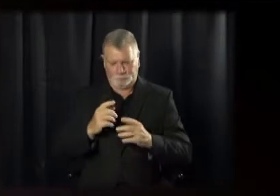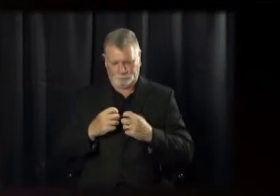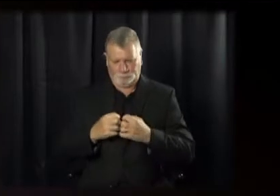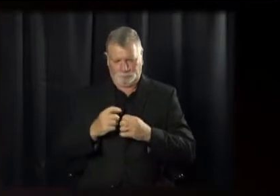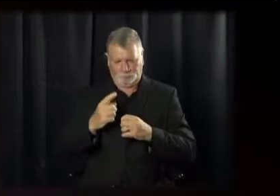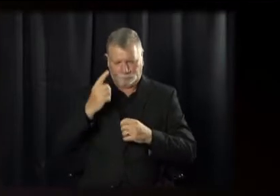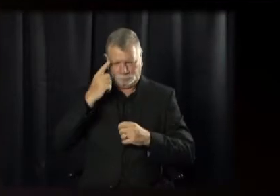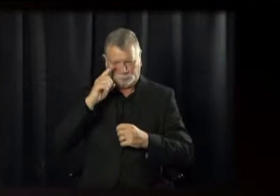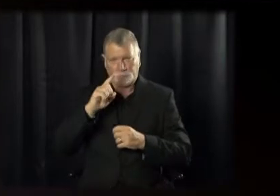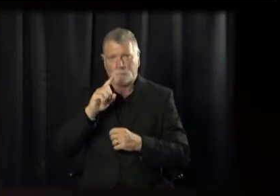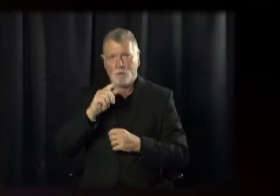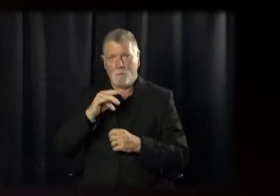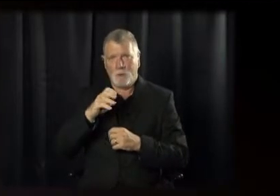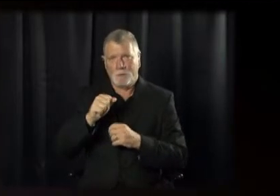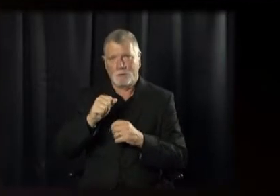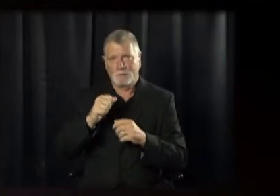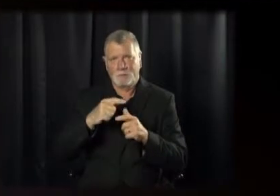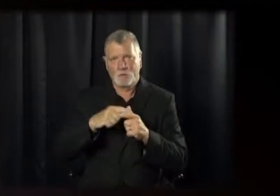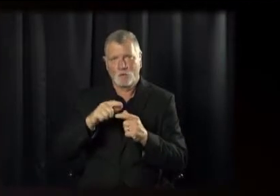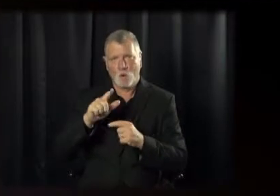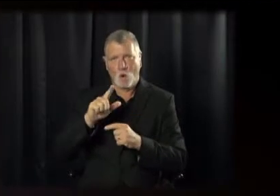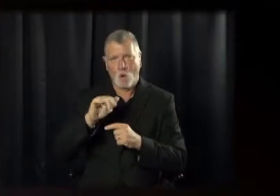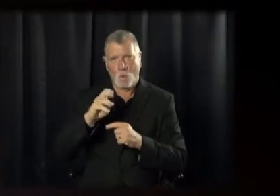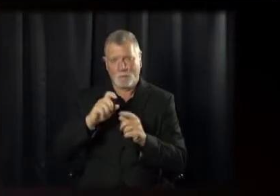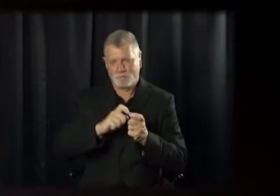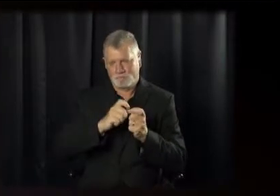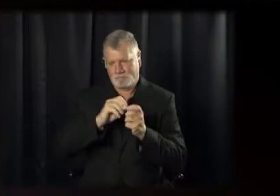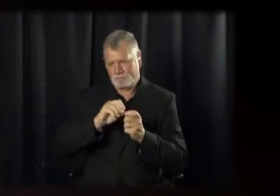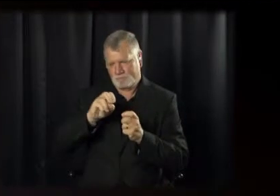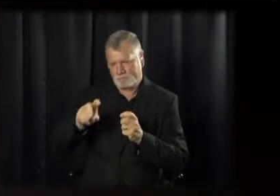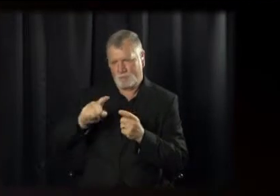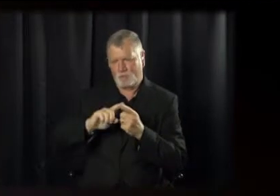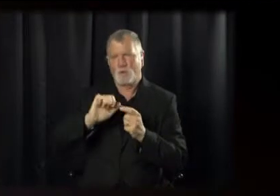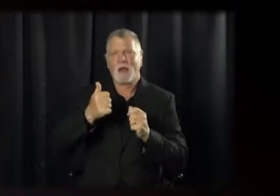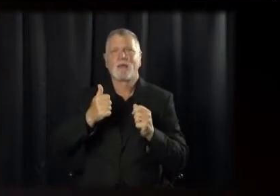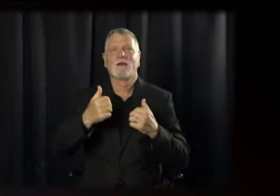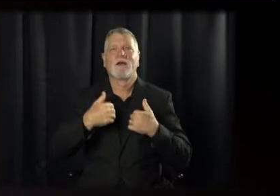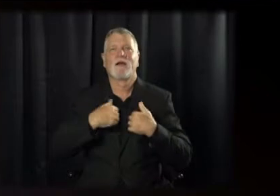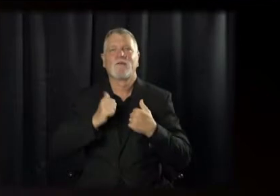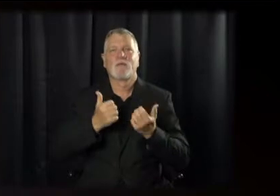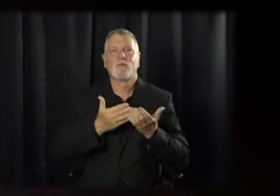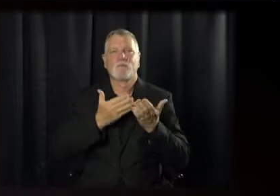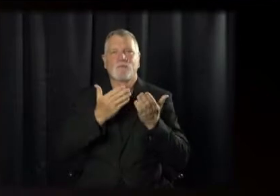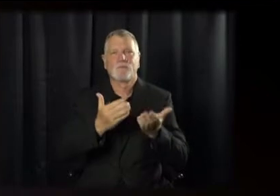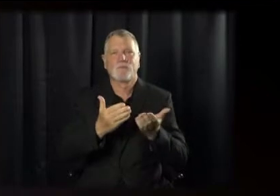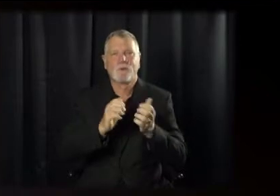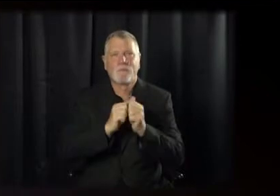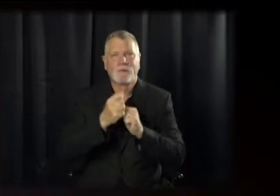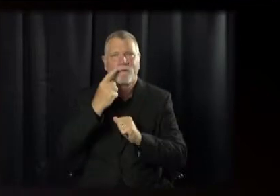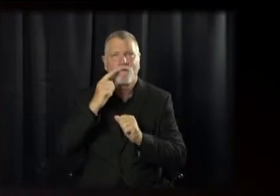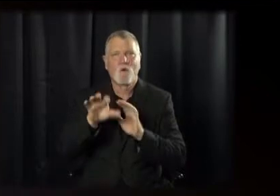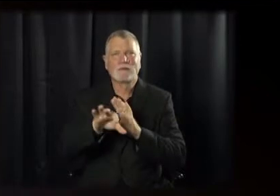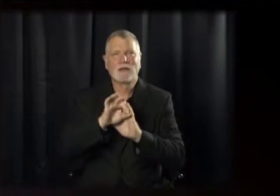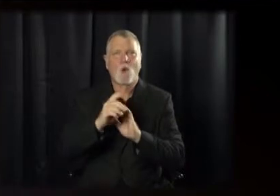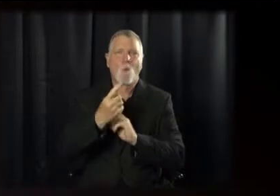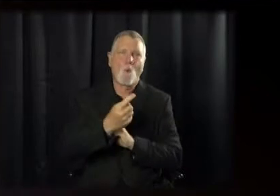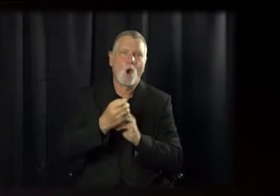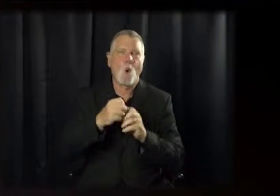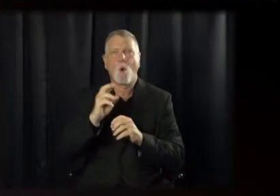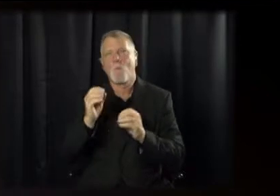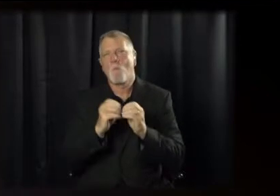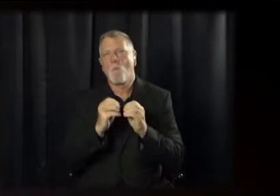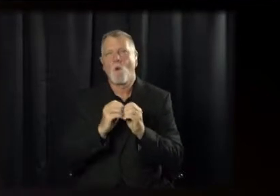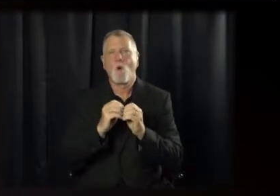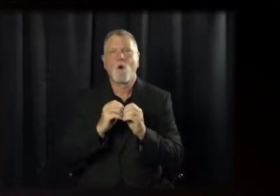Prepa's transmission and distribution system to LUMA, and the launch of another competitive procurement process to select one or more